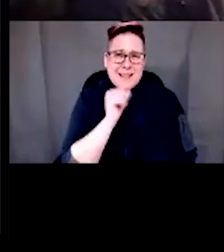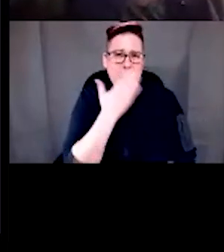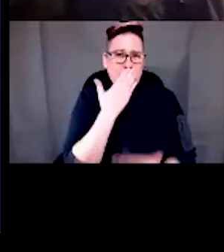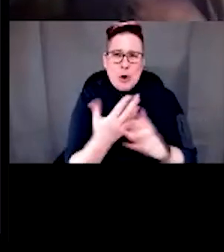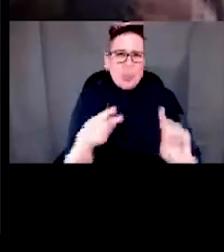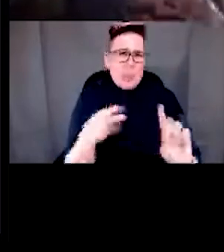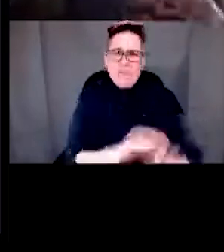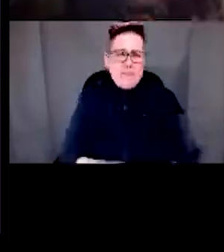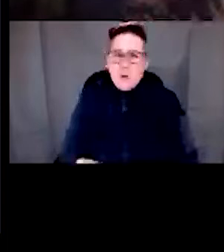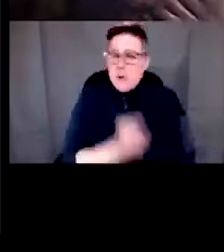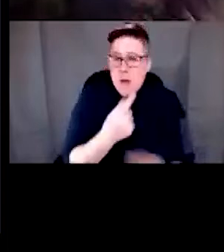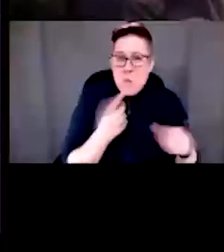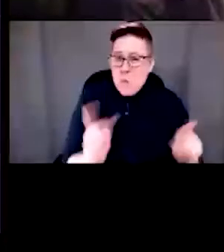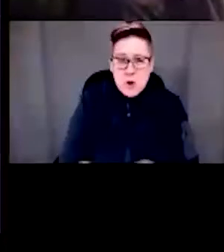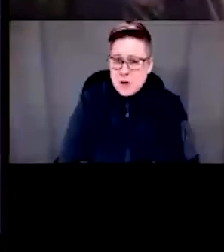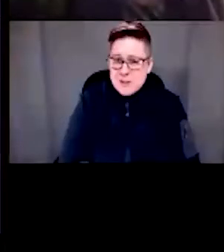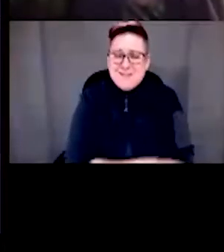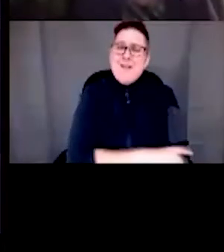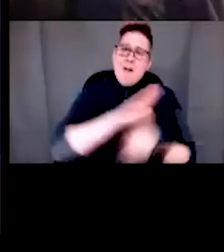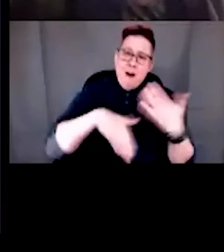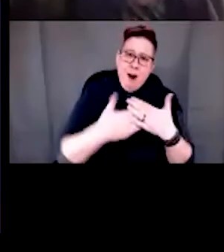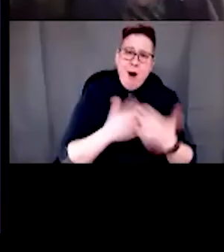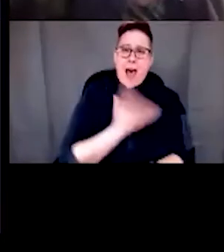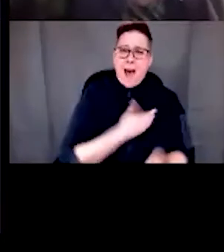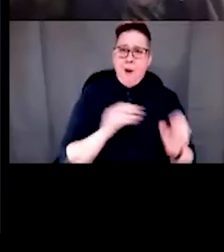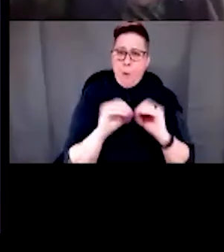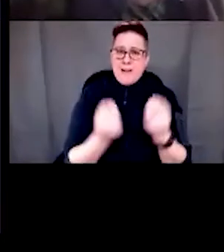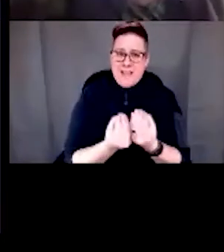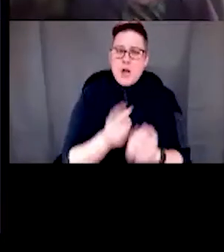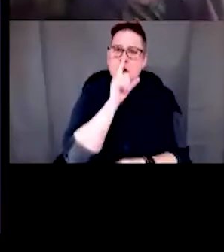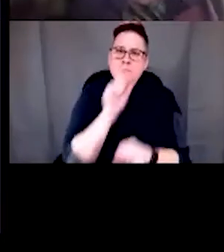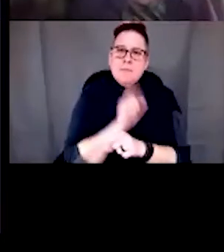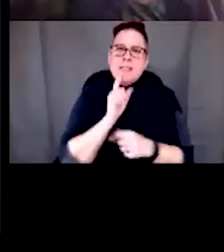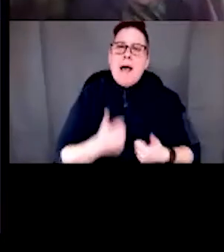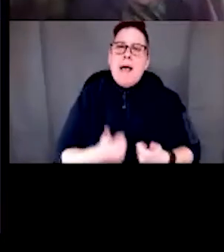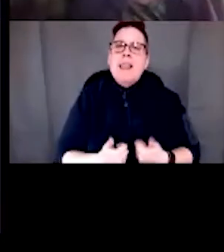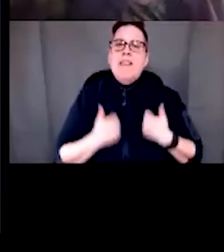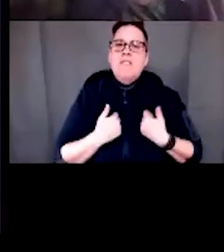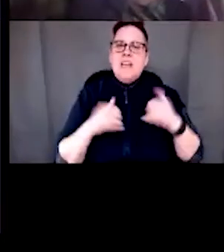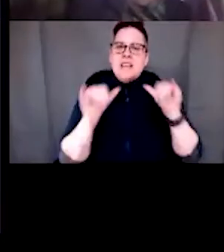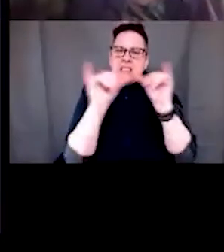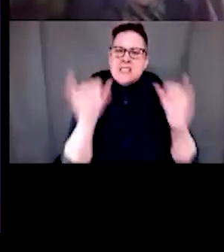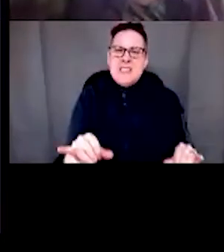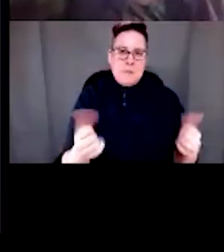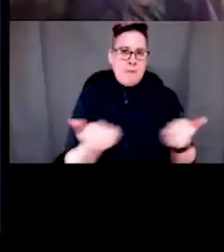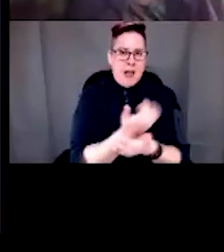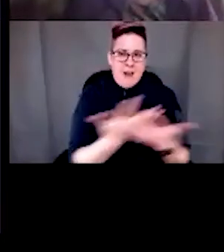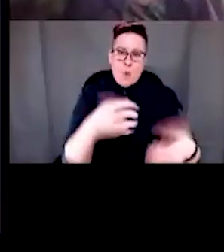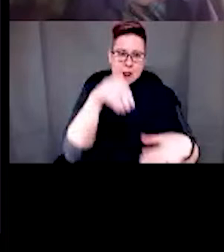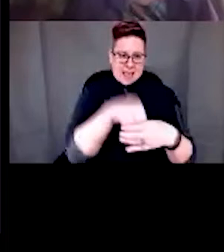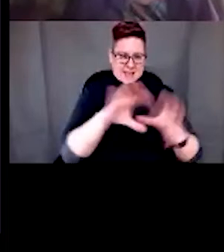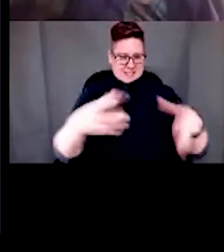doesn't work because all of our organizations are really living systems. Everybody within them is a living